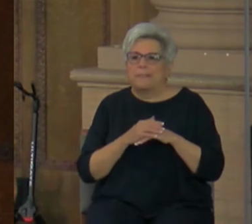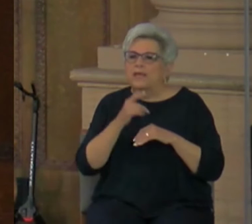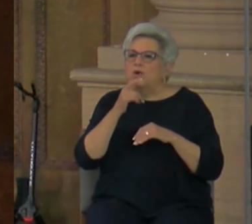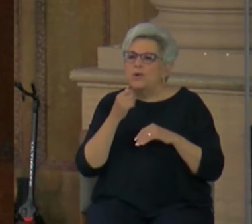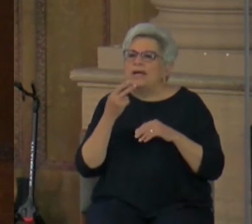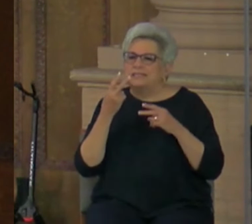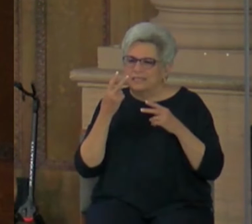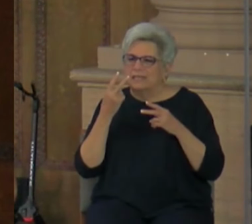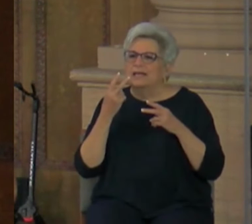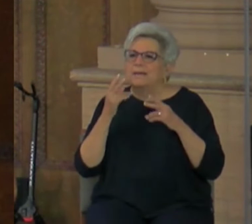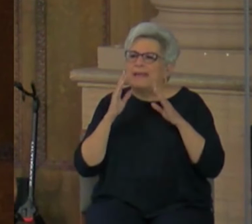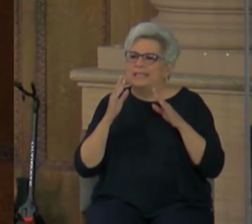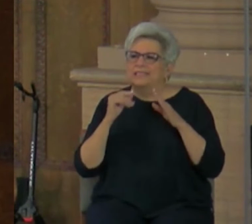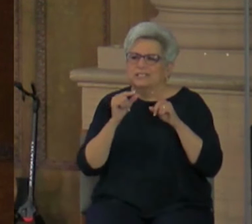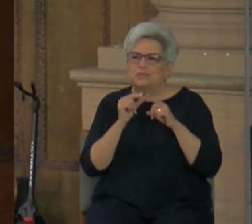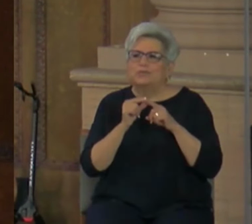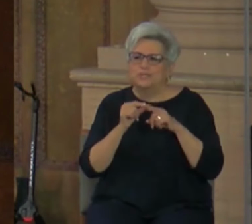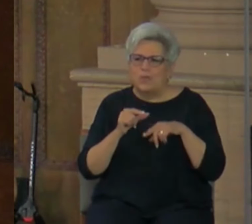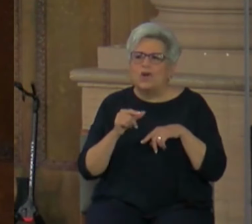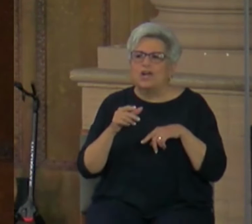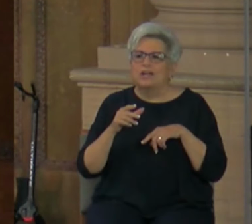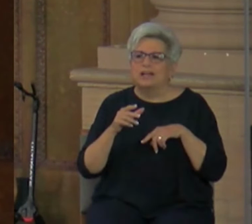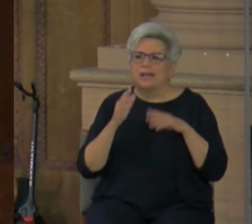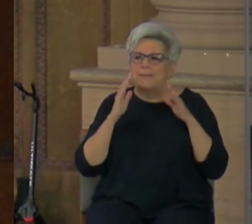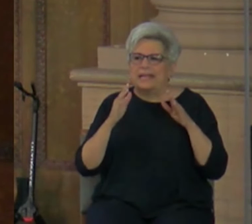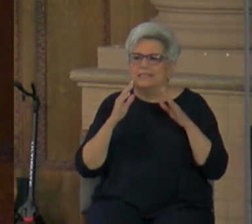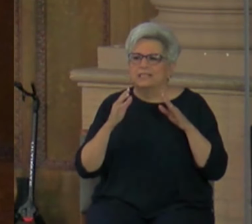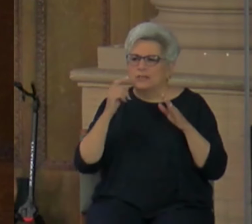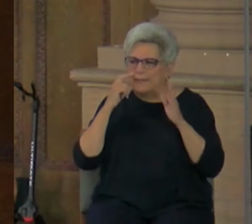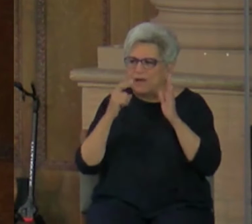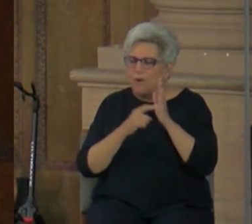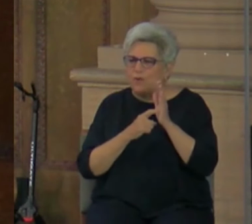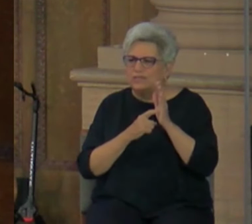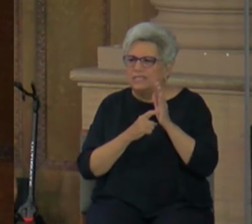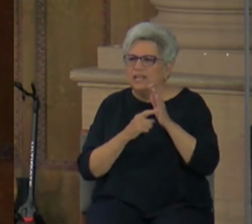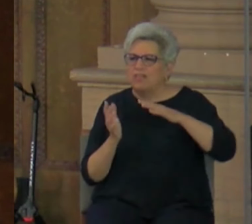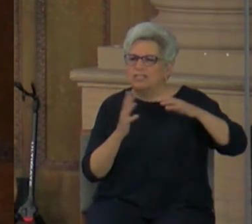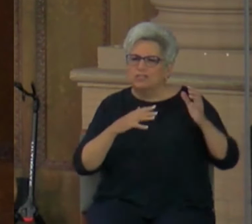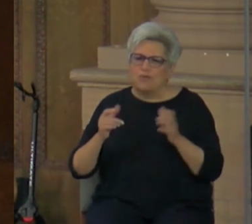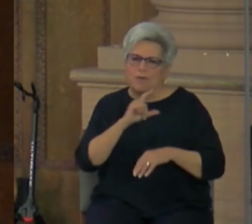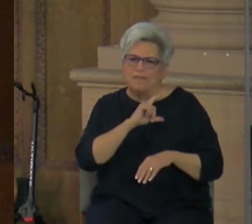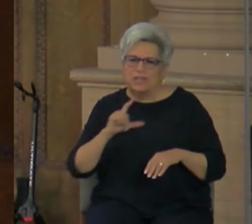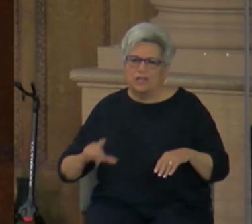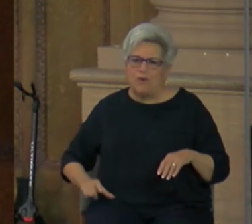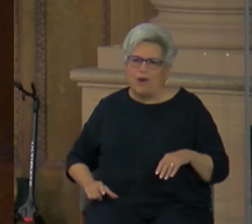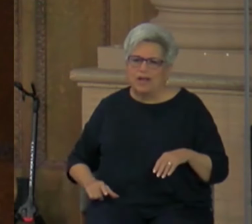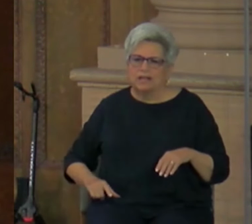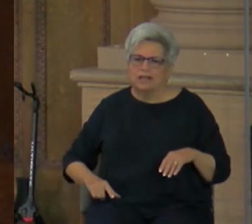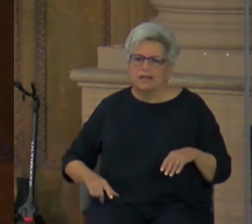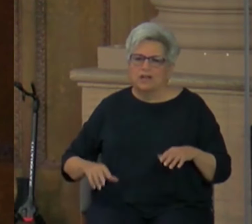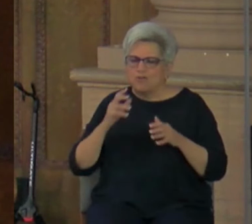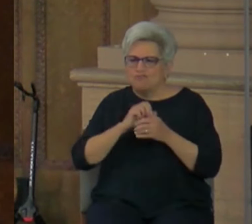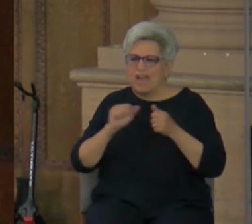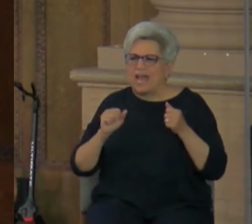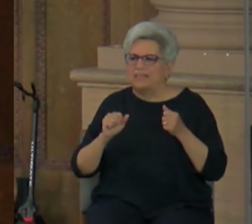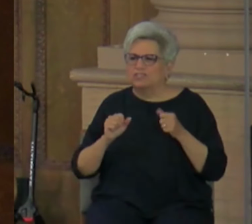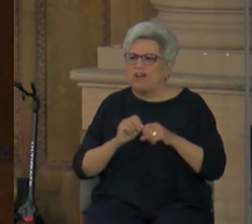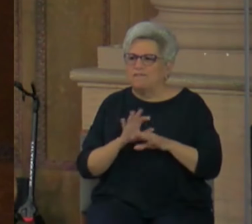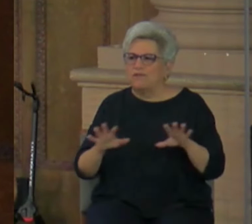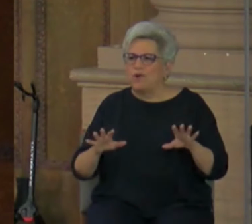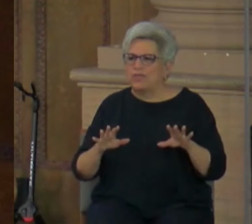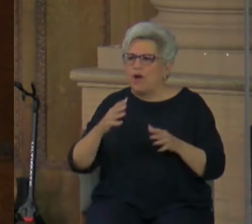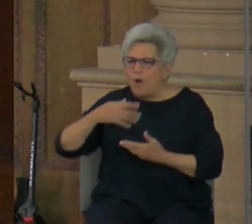paid attention to his word and listened? Behold, the storm of the Lord. Wrath has gone forth. A